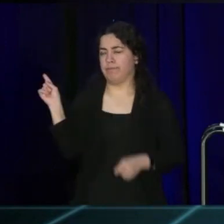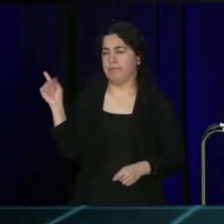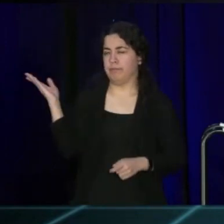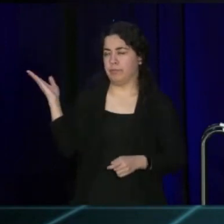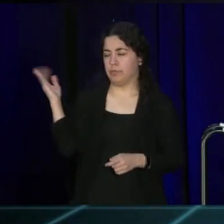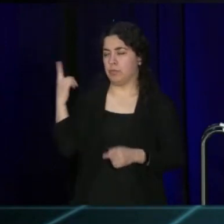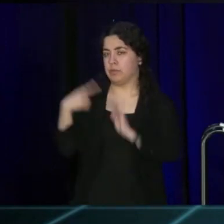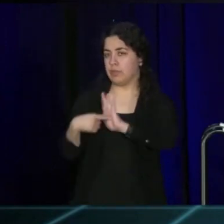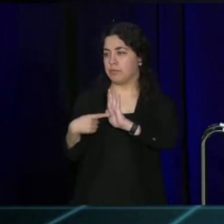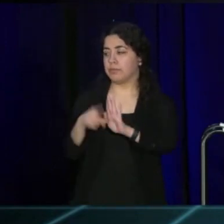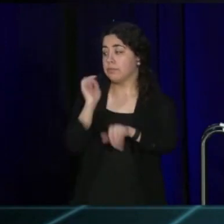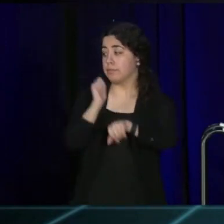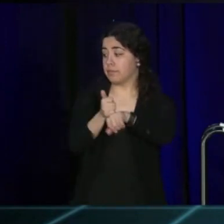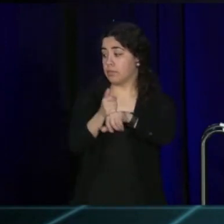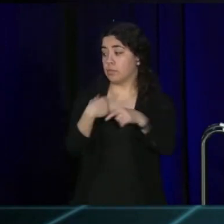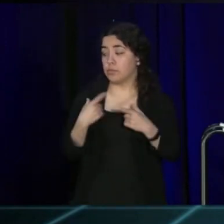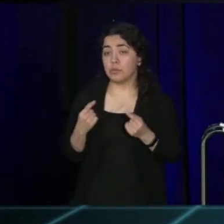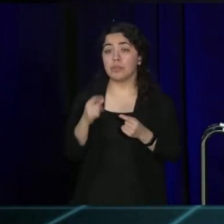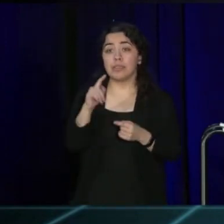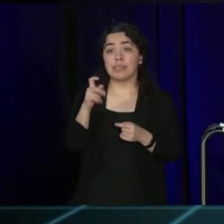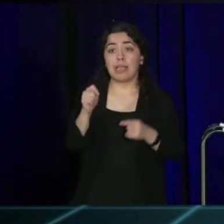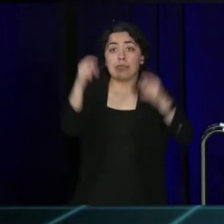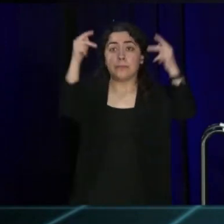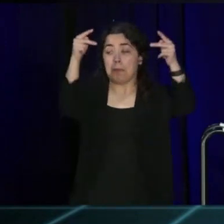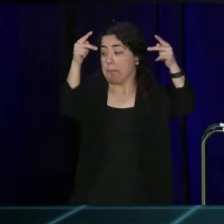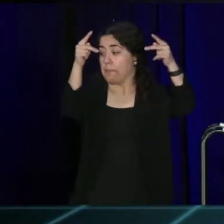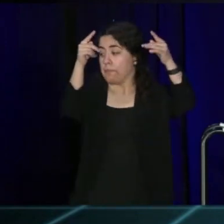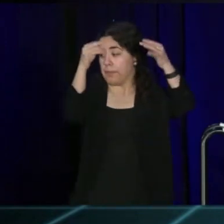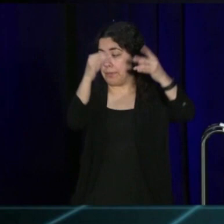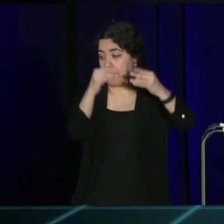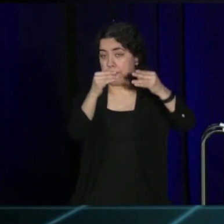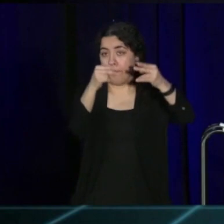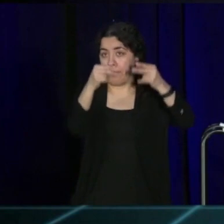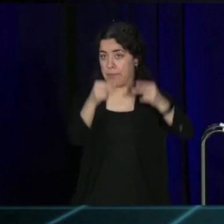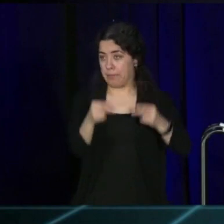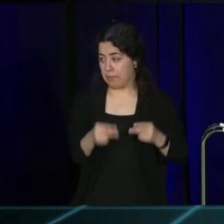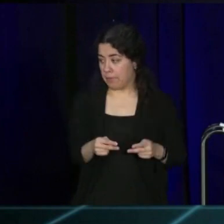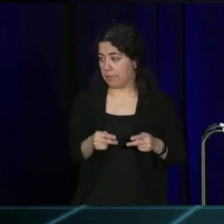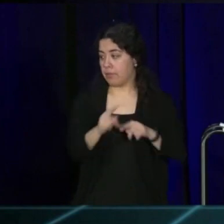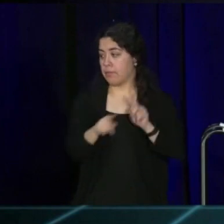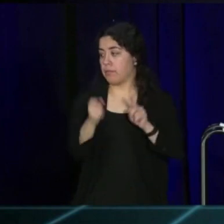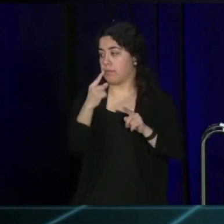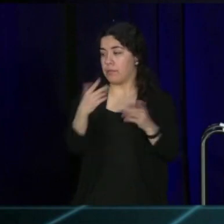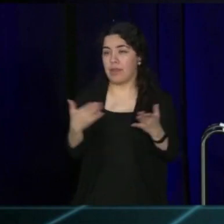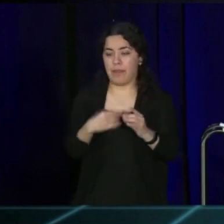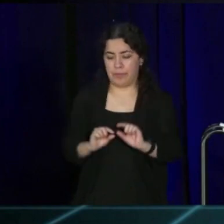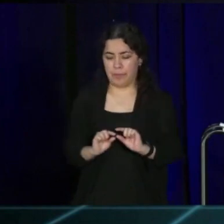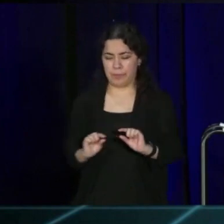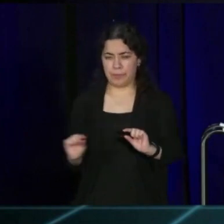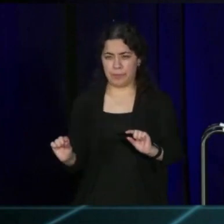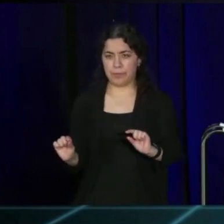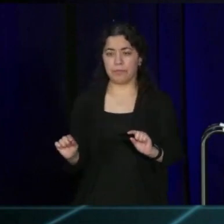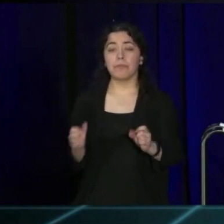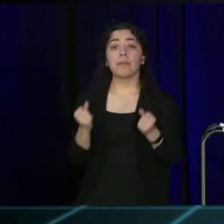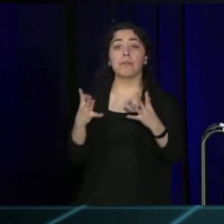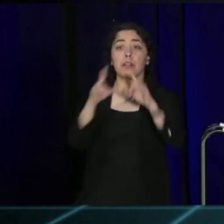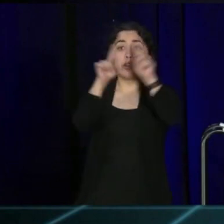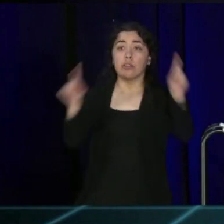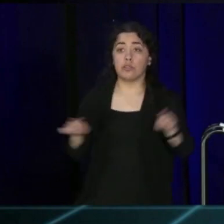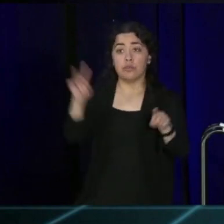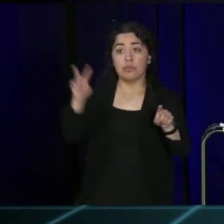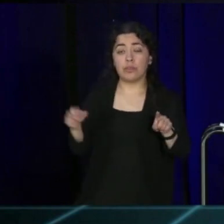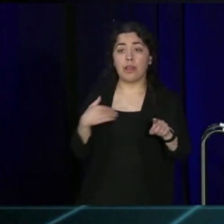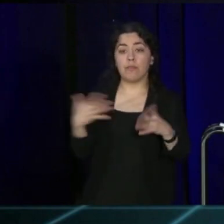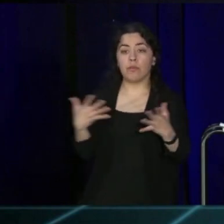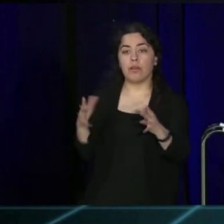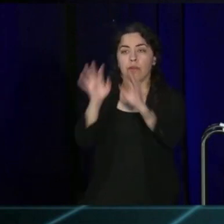implement it, we can place the text underneath. However, there is a gotcha. A lot of the screen readers have what is known as form mode. As soon as they